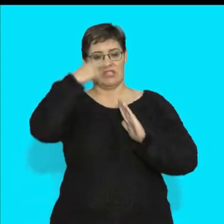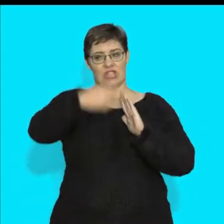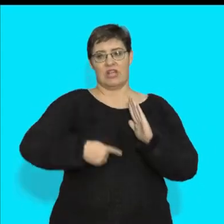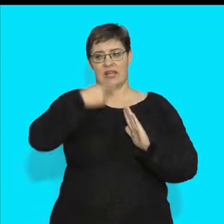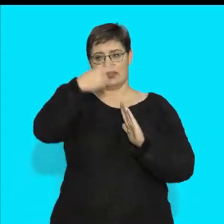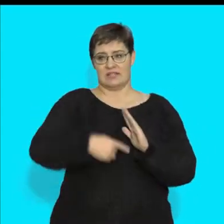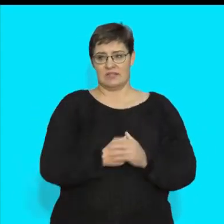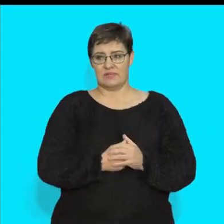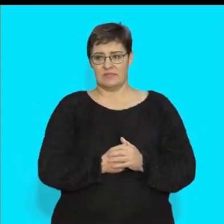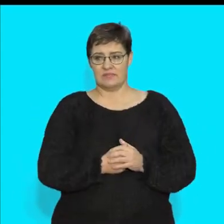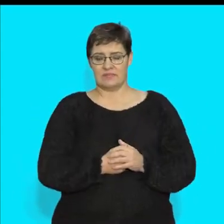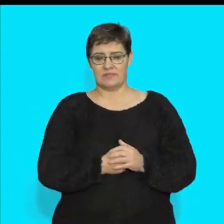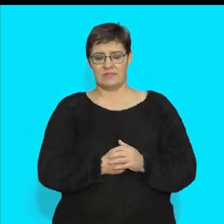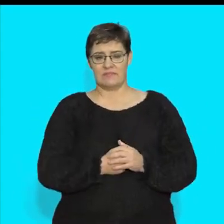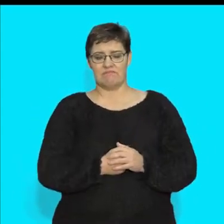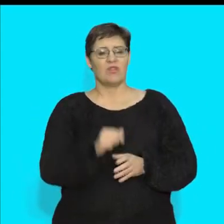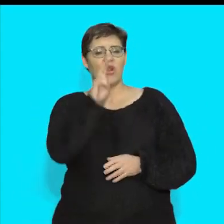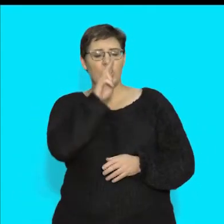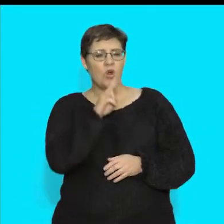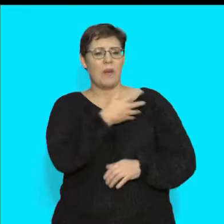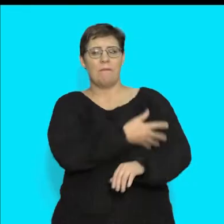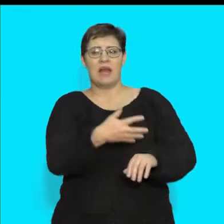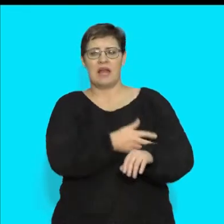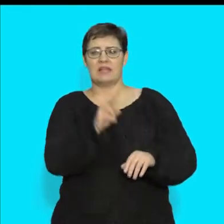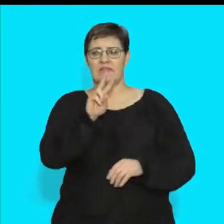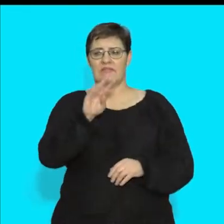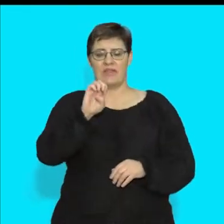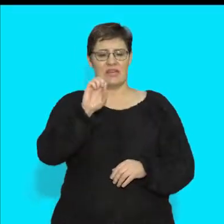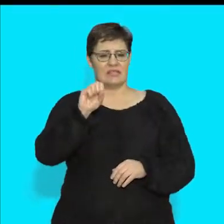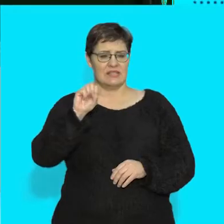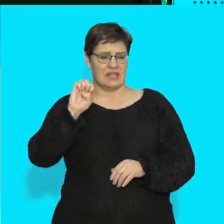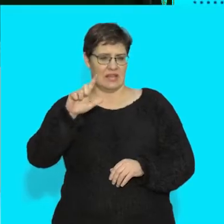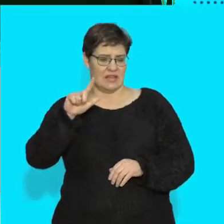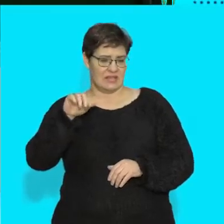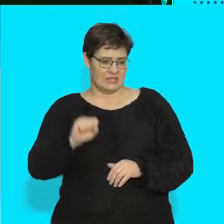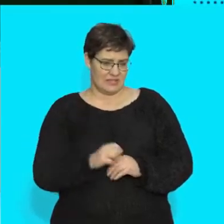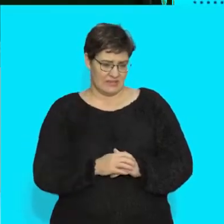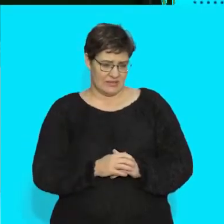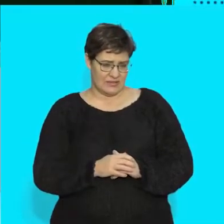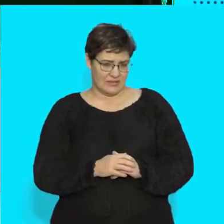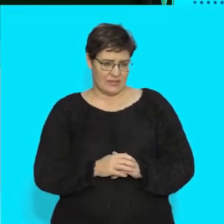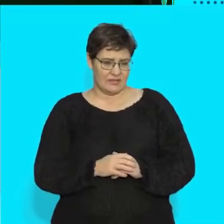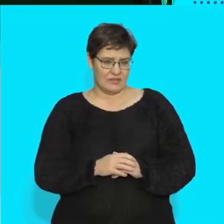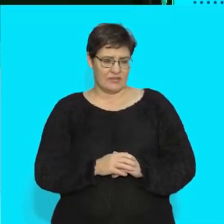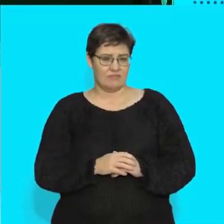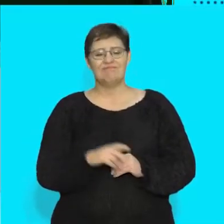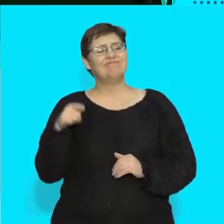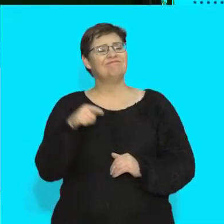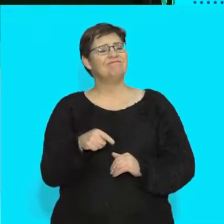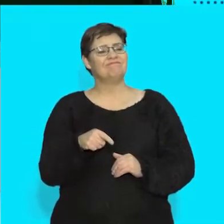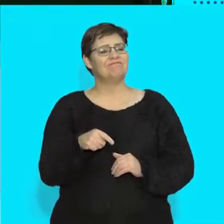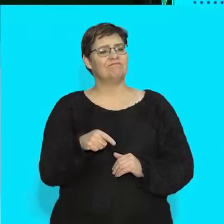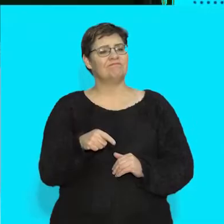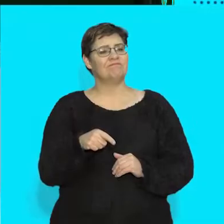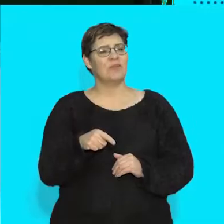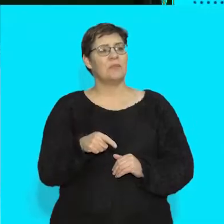systemic circulation. Okay, guys, now let's have a look at the blood vessels. Now, the blood vessels, right,